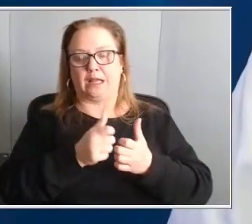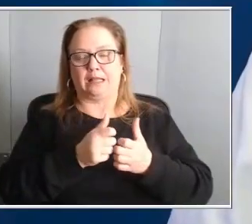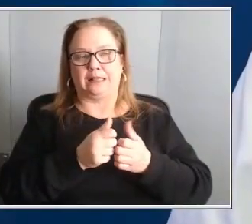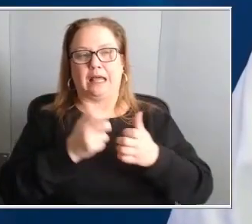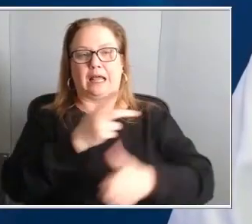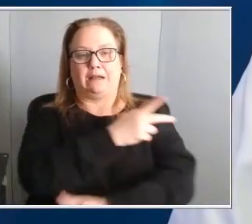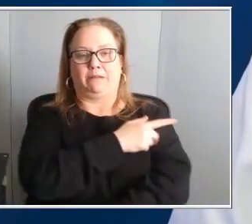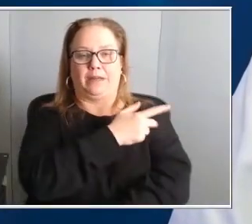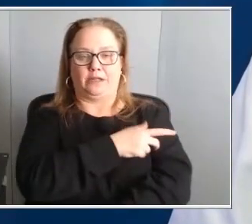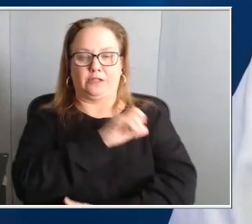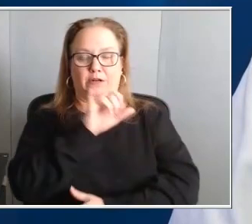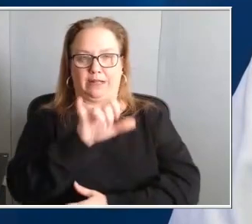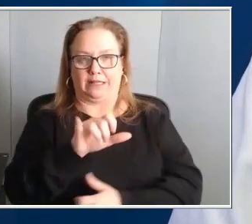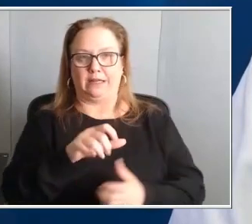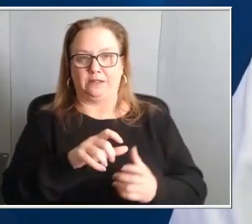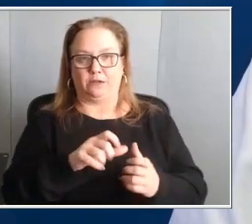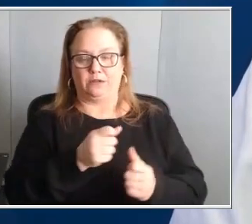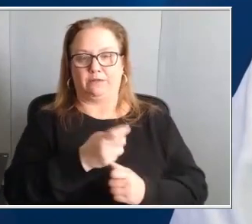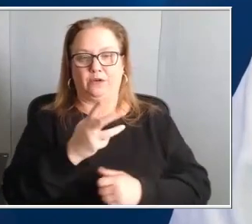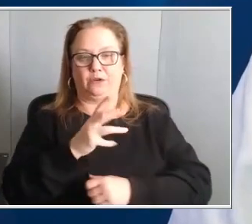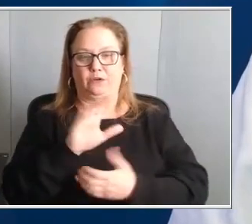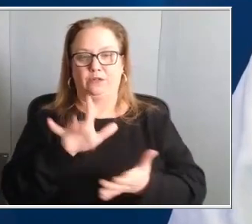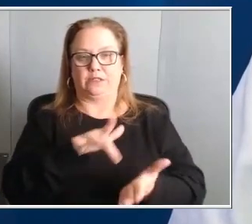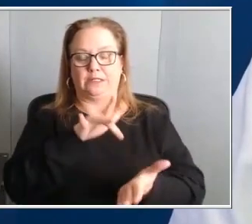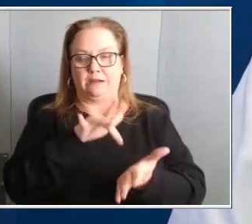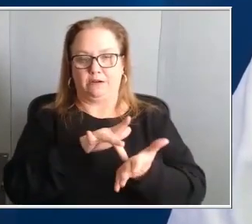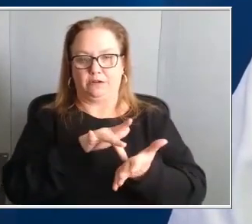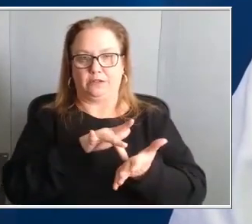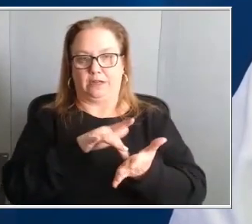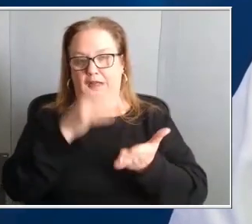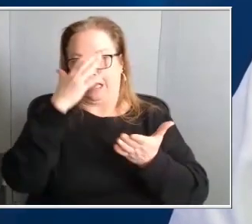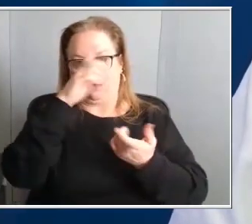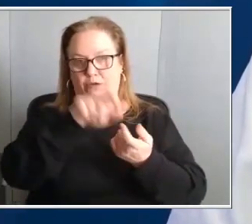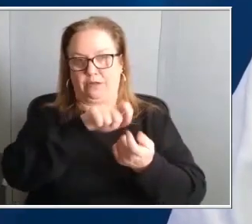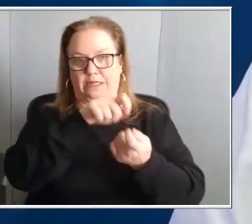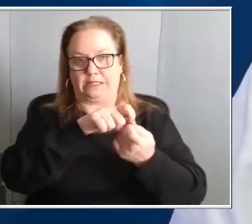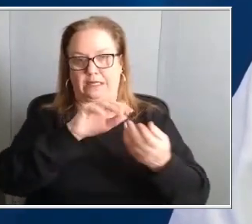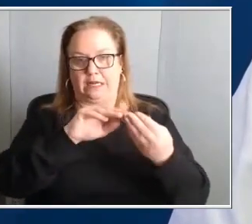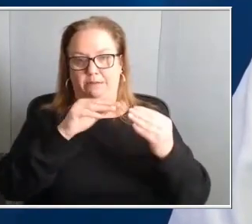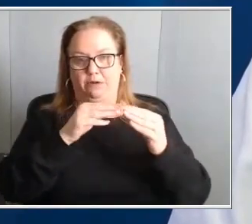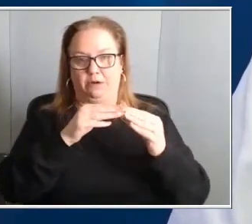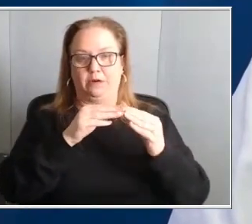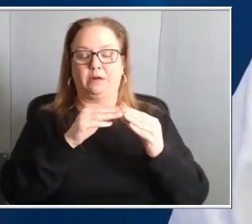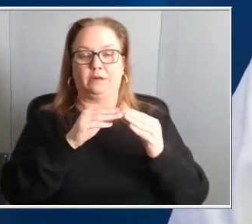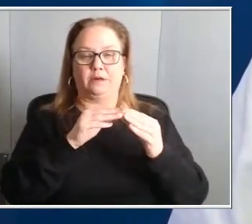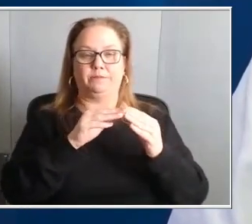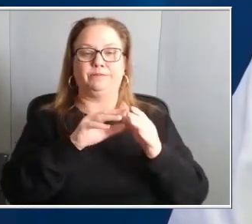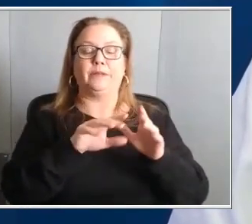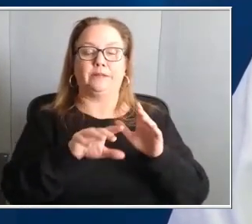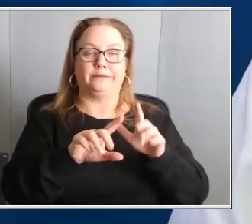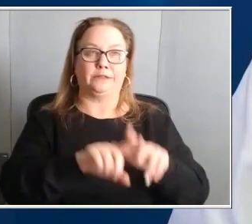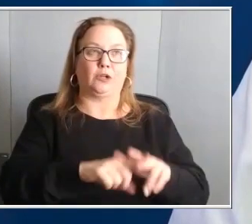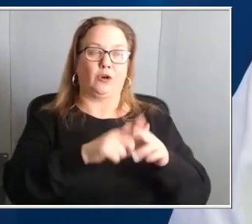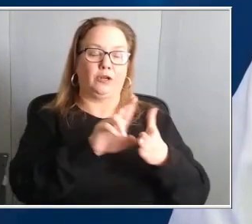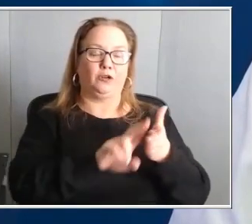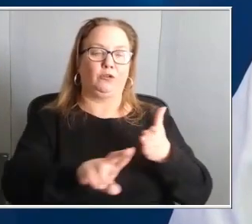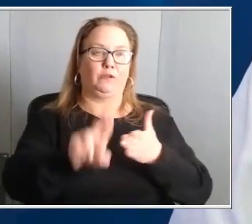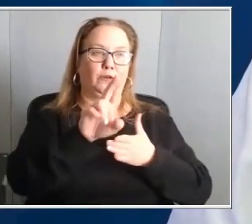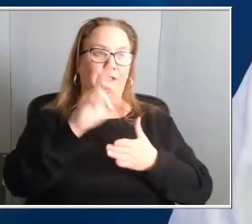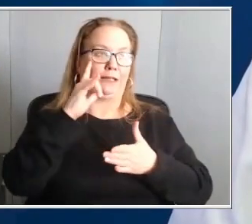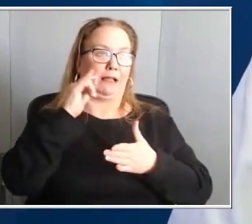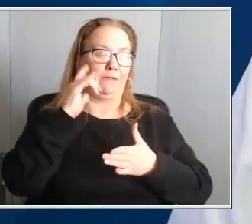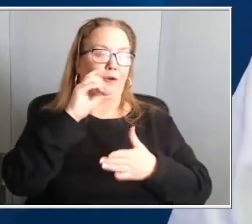few centers across the country. I think, I don't know exact the number anymore, but it all started from University of California, San Diego. They pioneered that